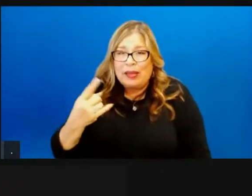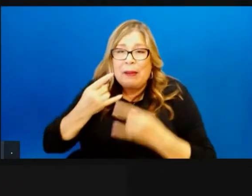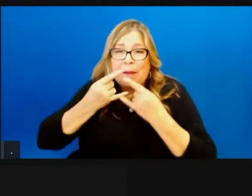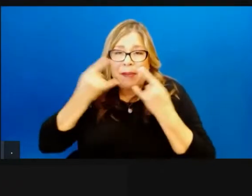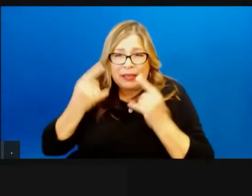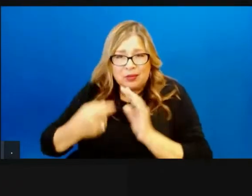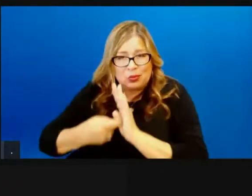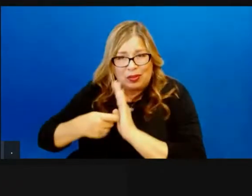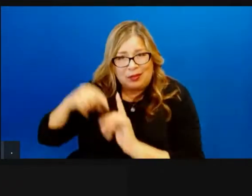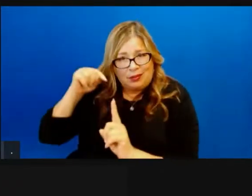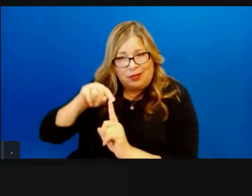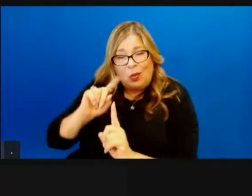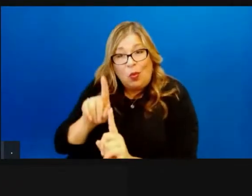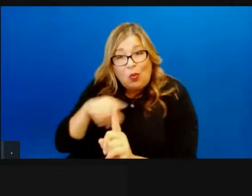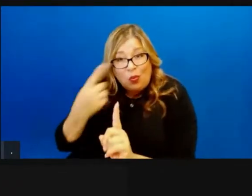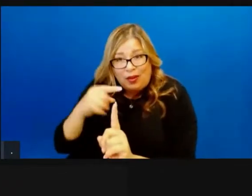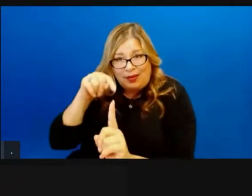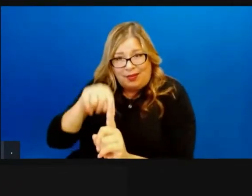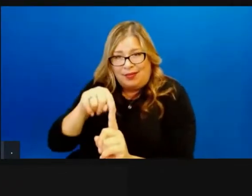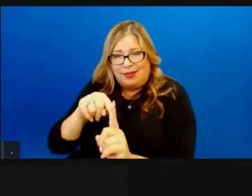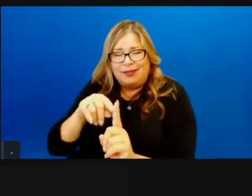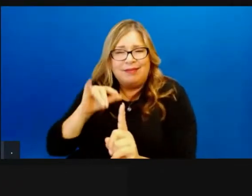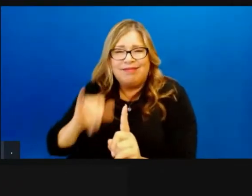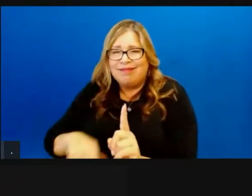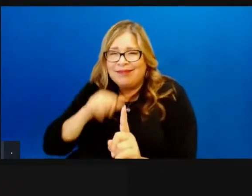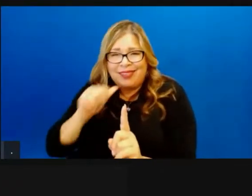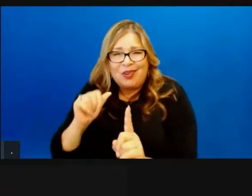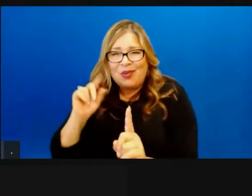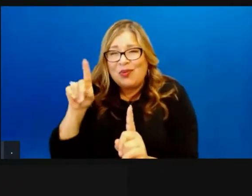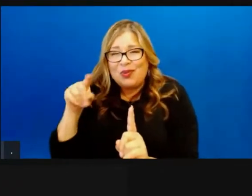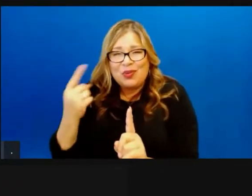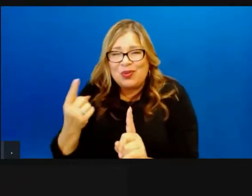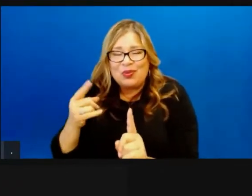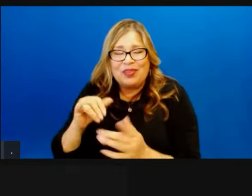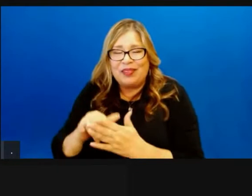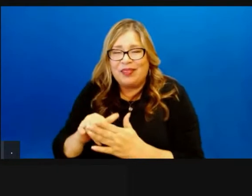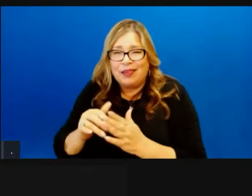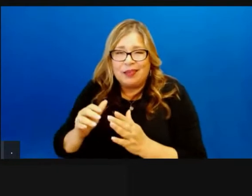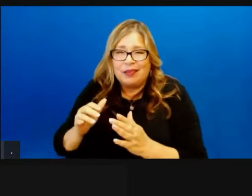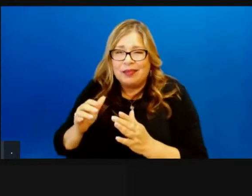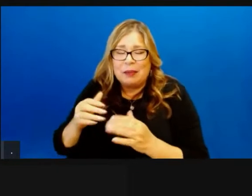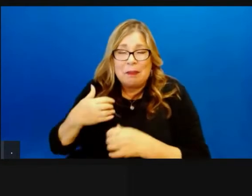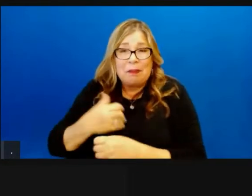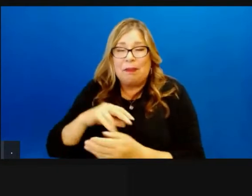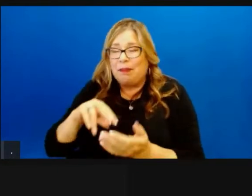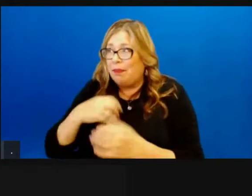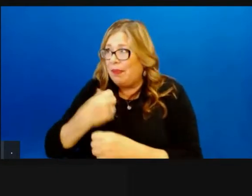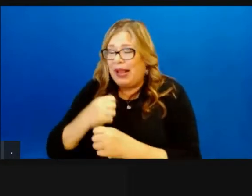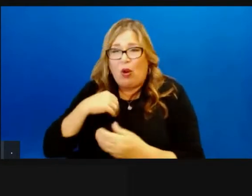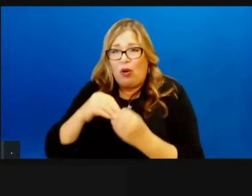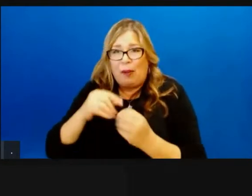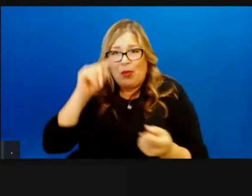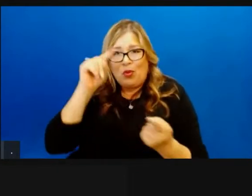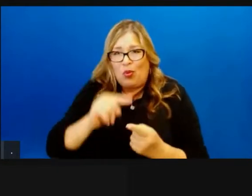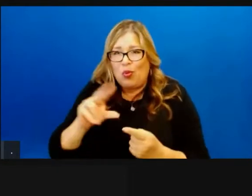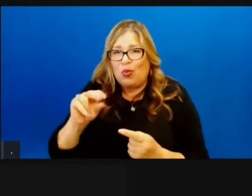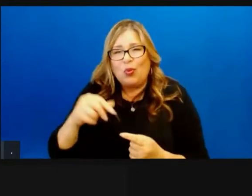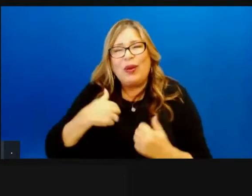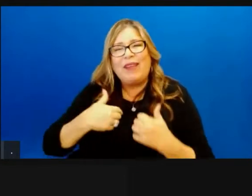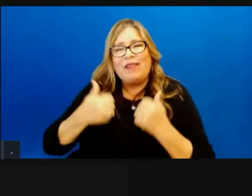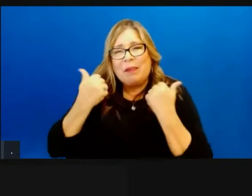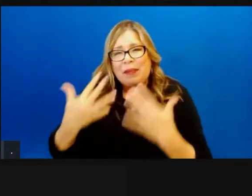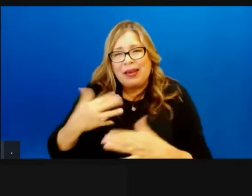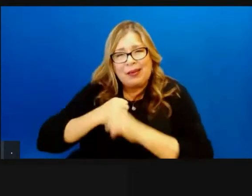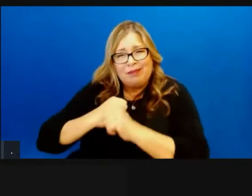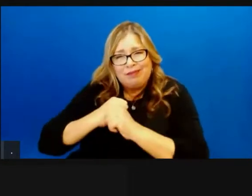the only thing that has driven the success that we've seen. I think it's the collection. And I say that with a bit